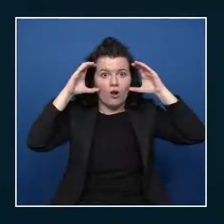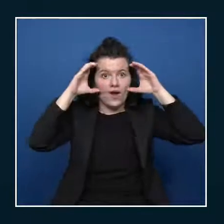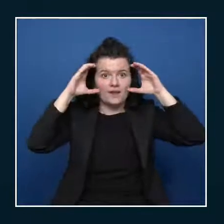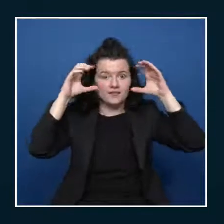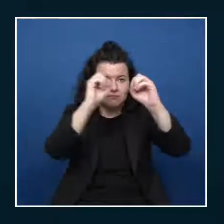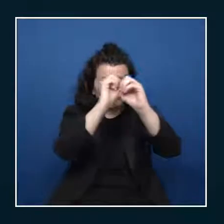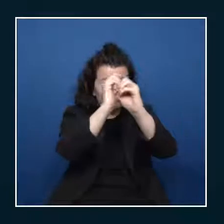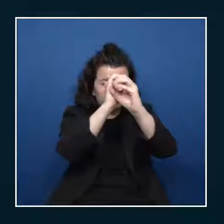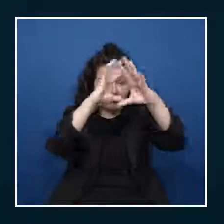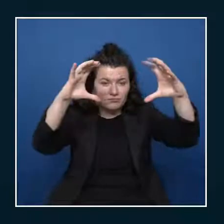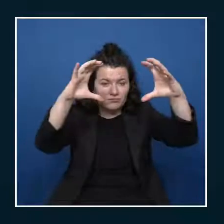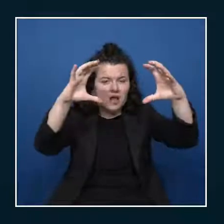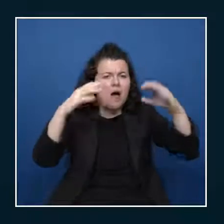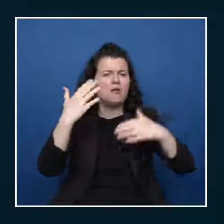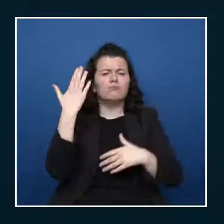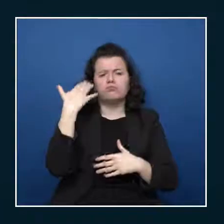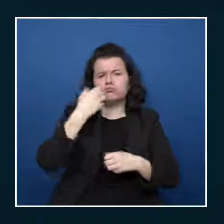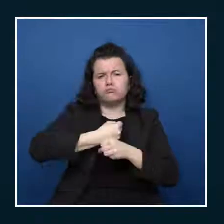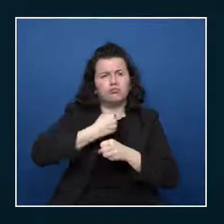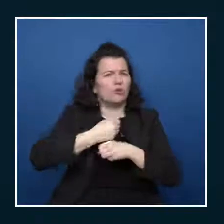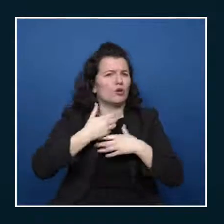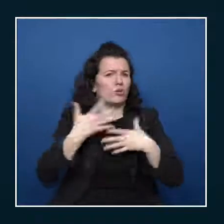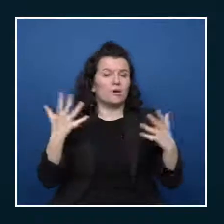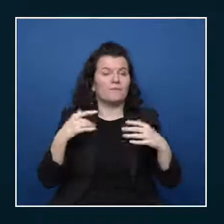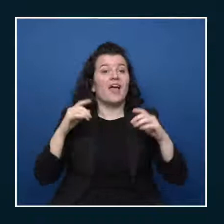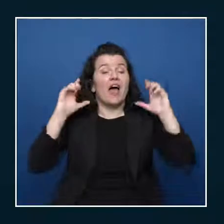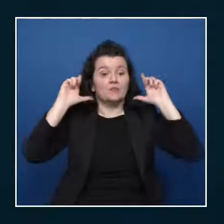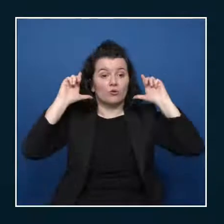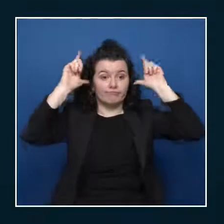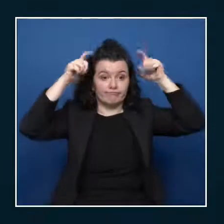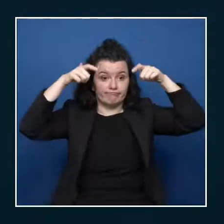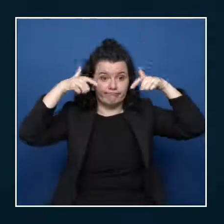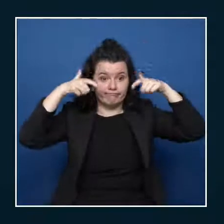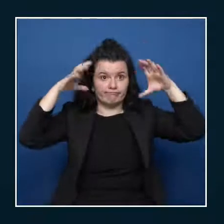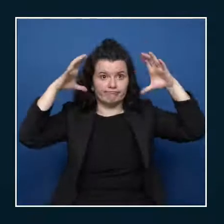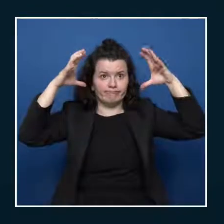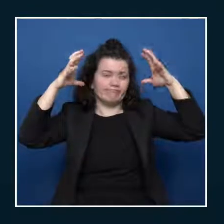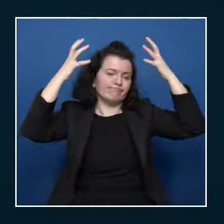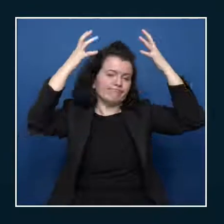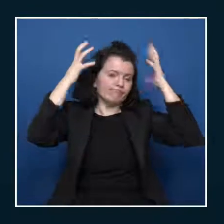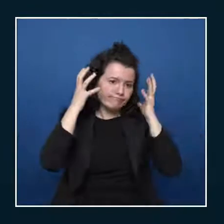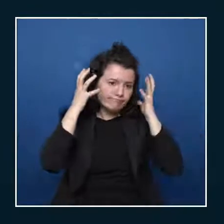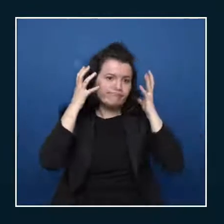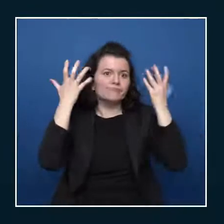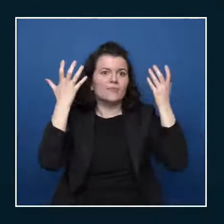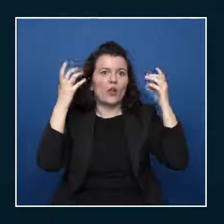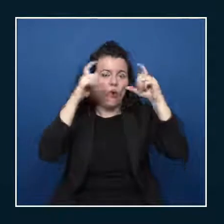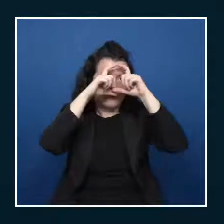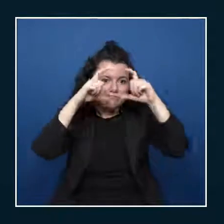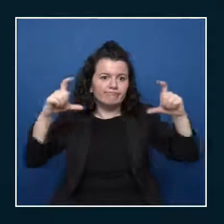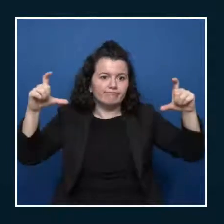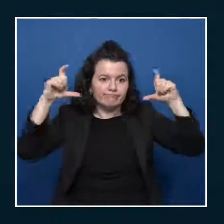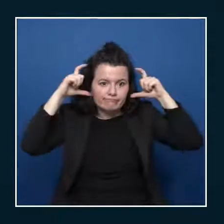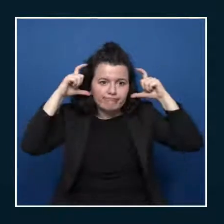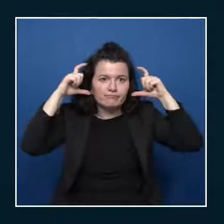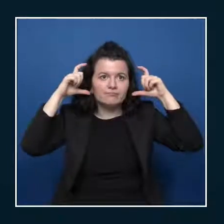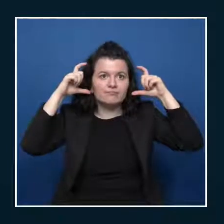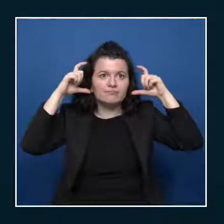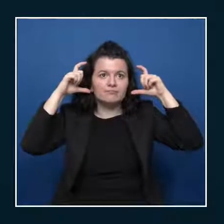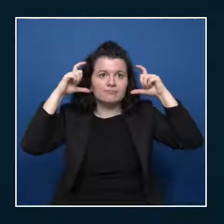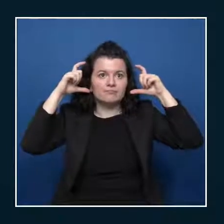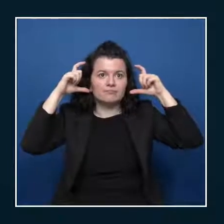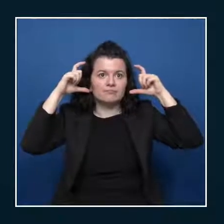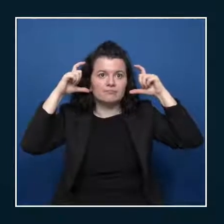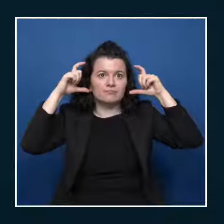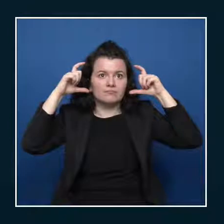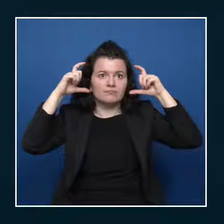this sort of you're on your own almost, right? If you wear that helmet or head gear thing, I mean, first of all, no one